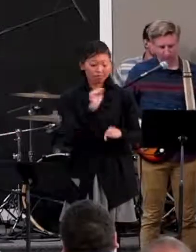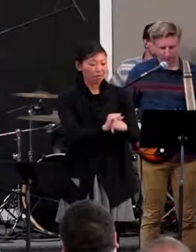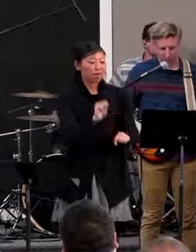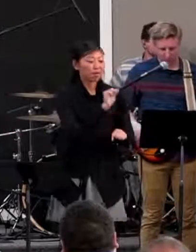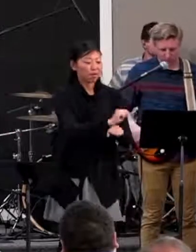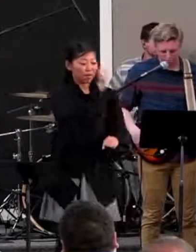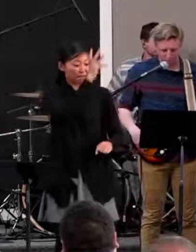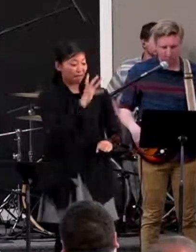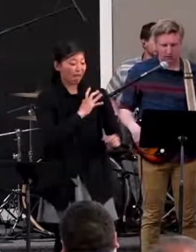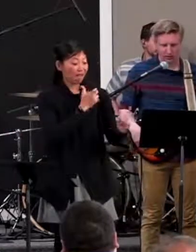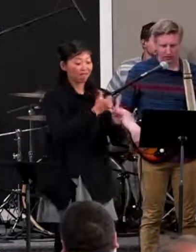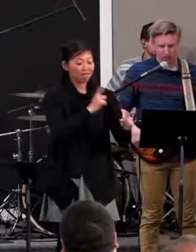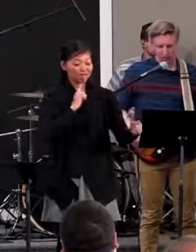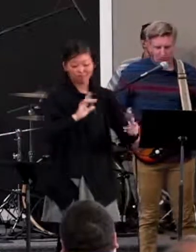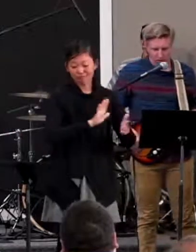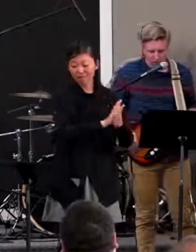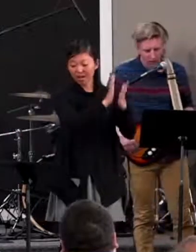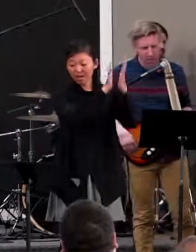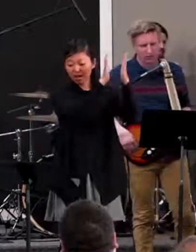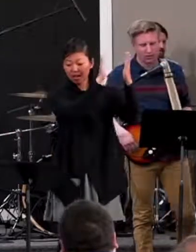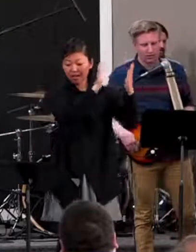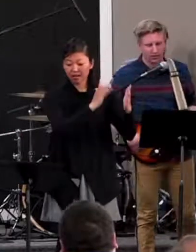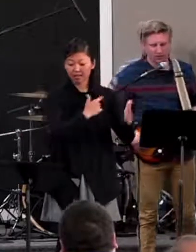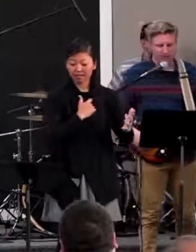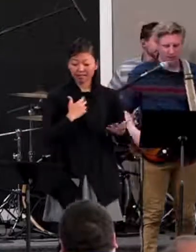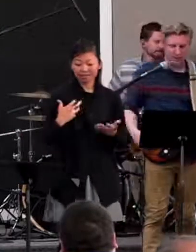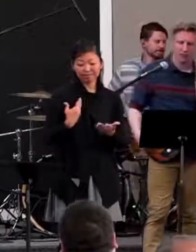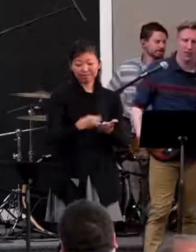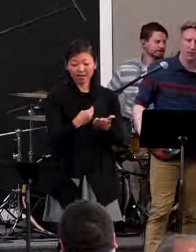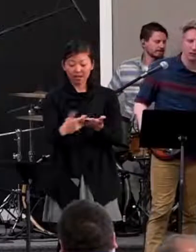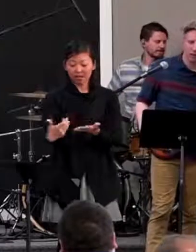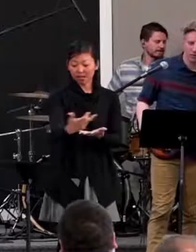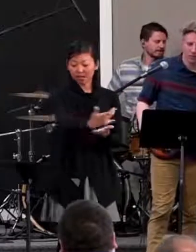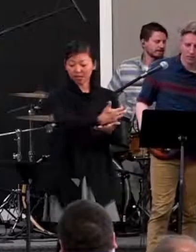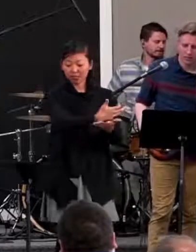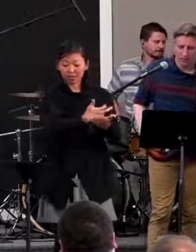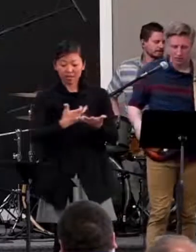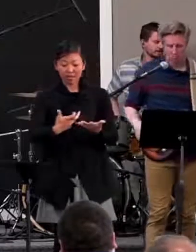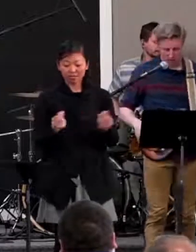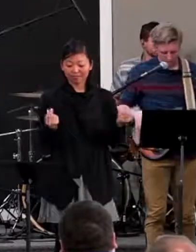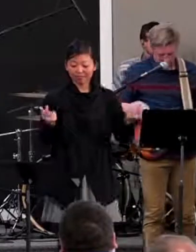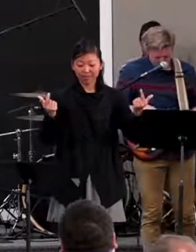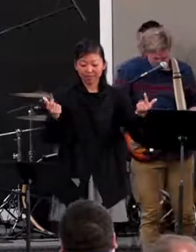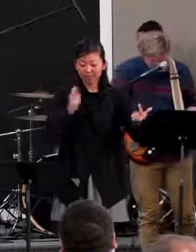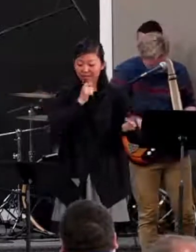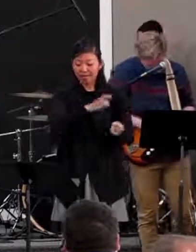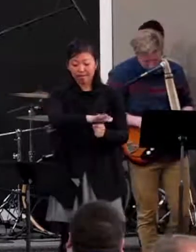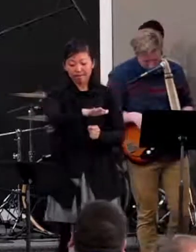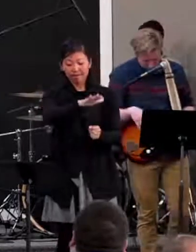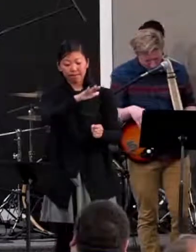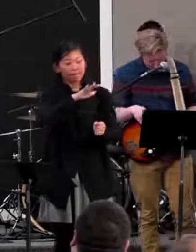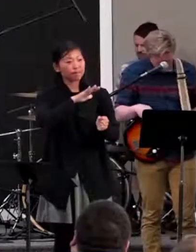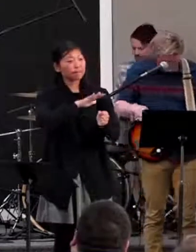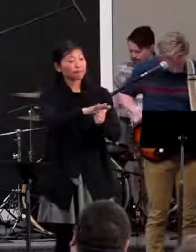Man's empty praise and treasures that fade, never